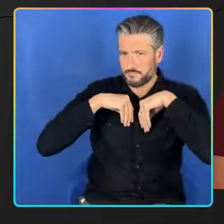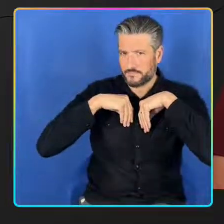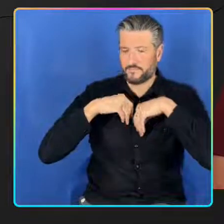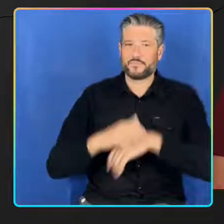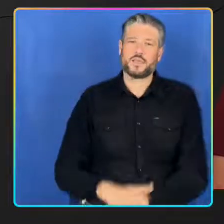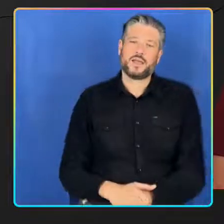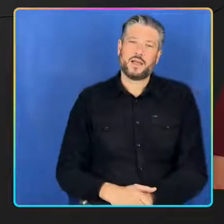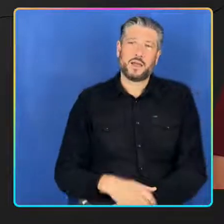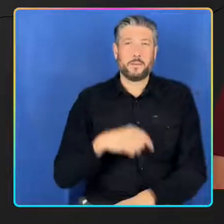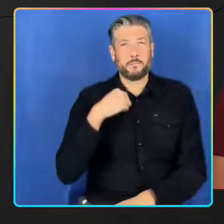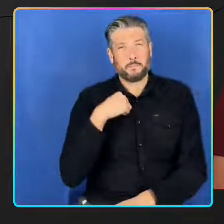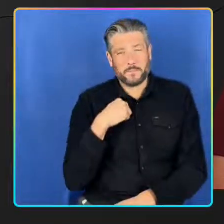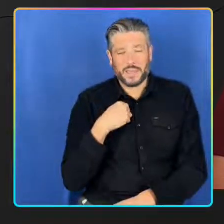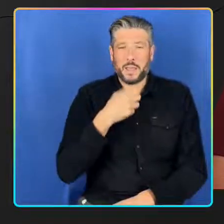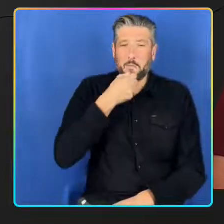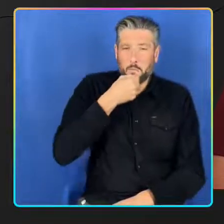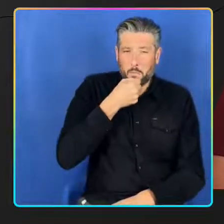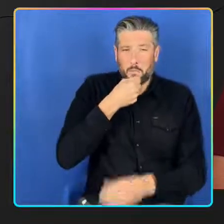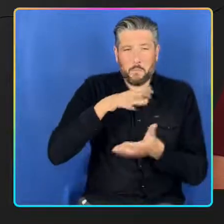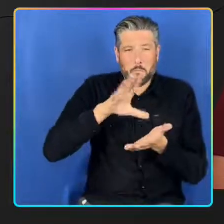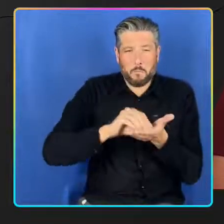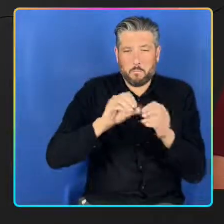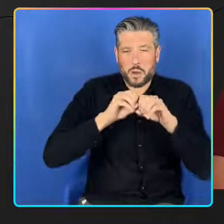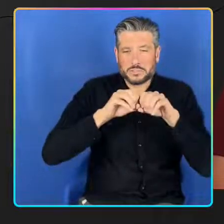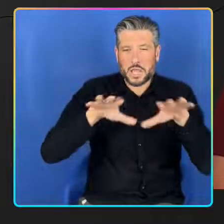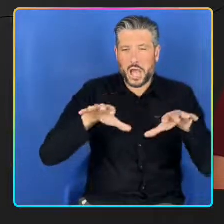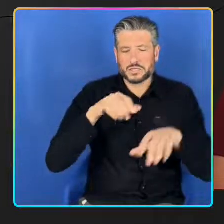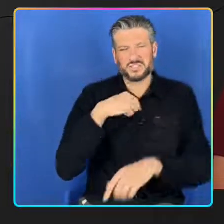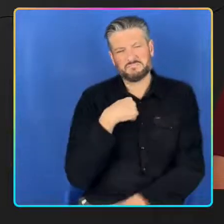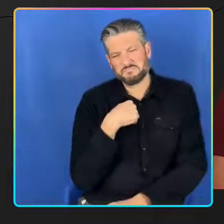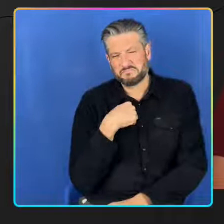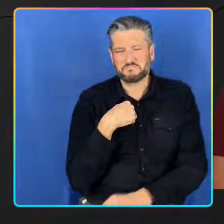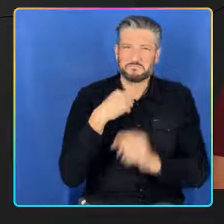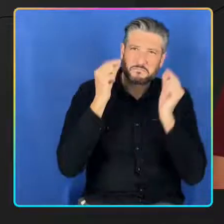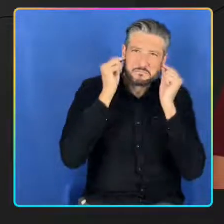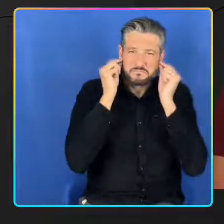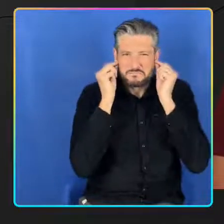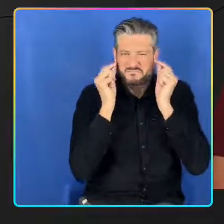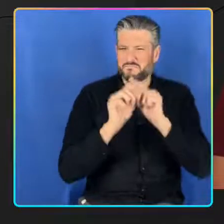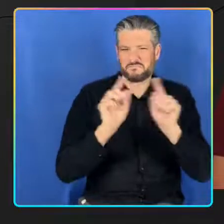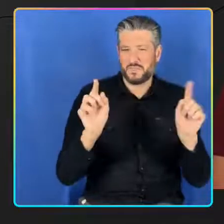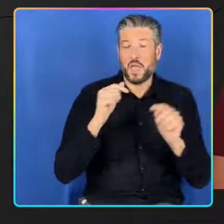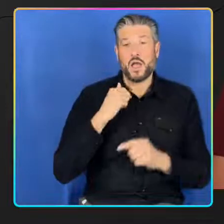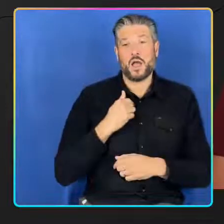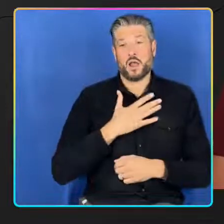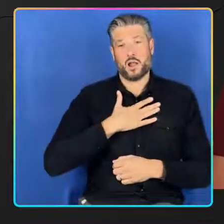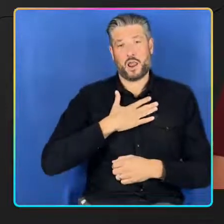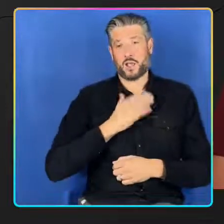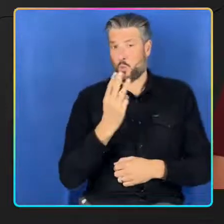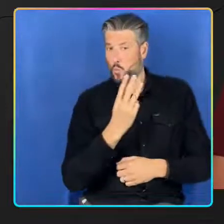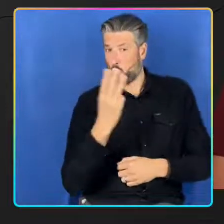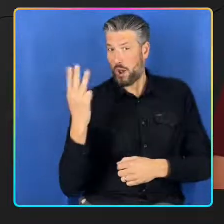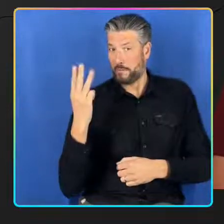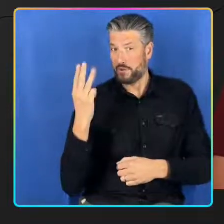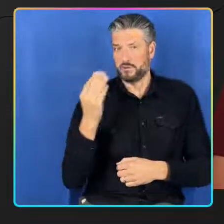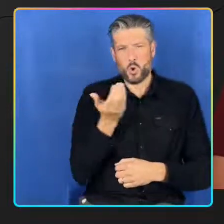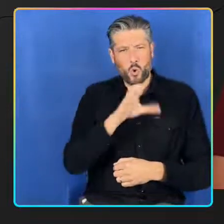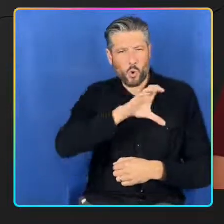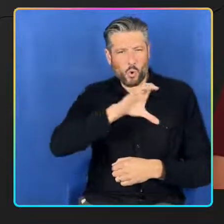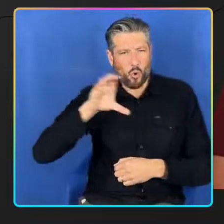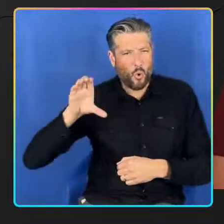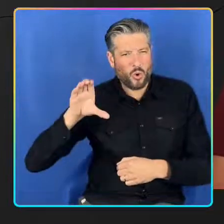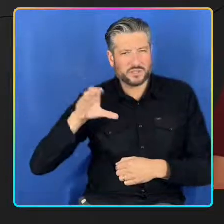podcasts to learn like a new technology or anything. But I do use a lot of online courses and books still for certain types of